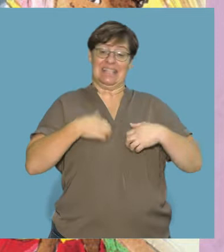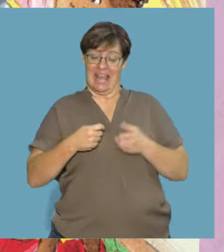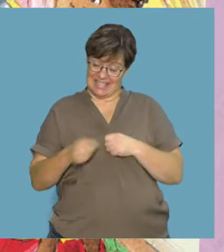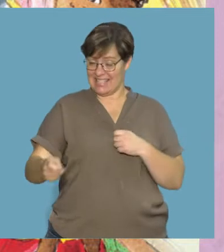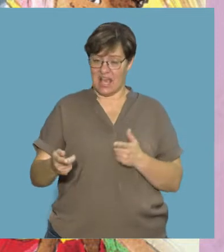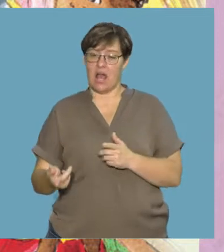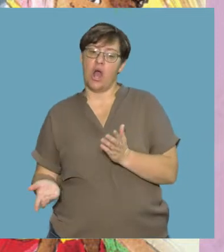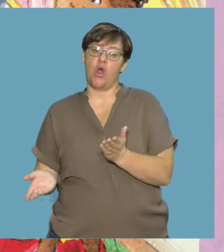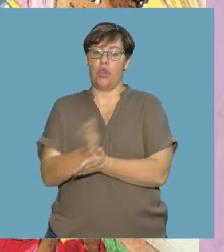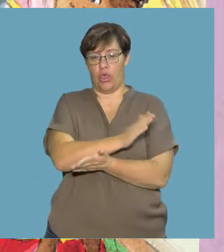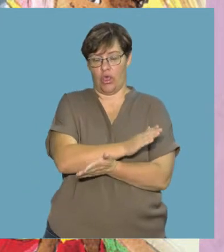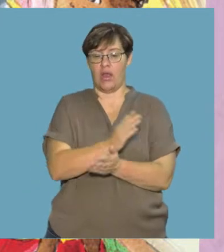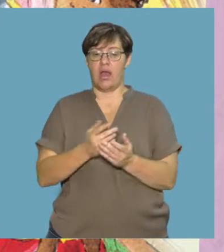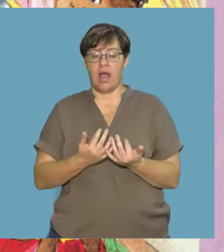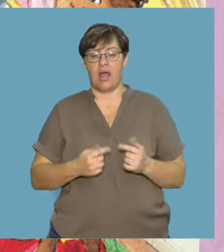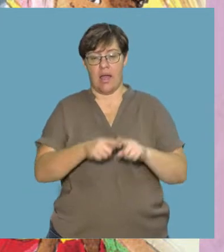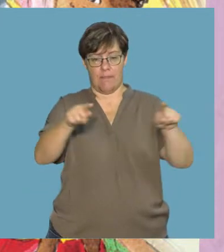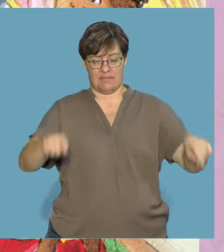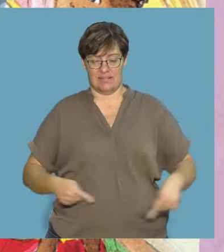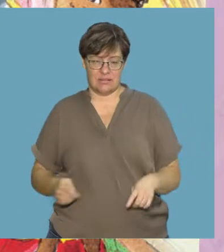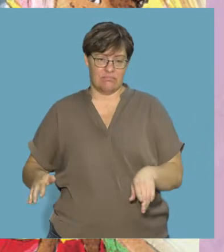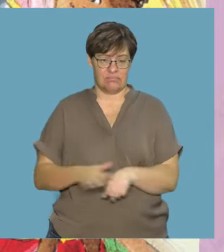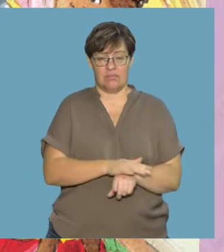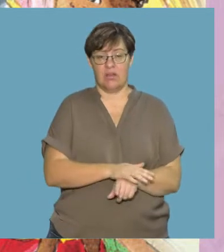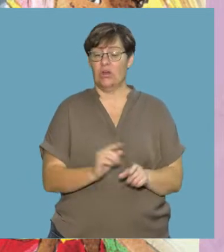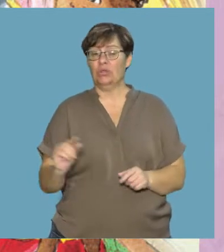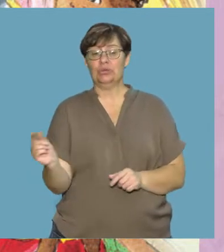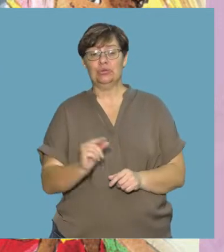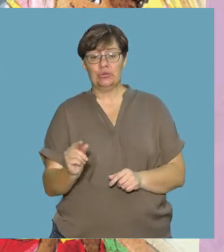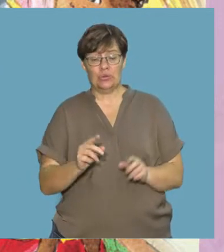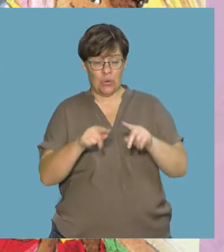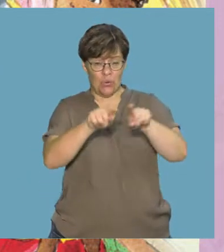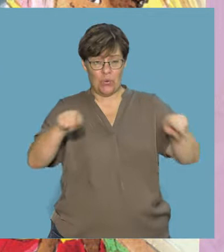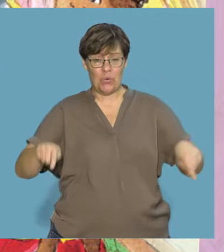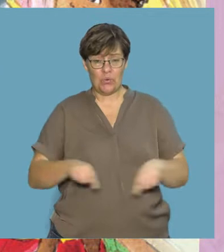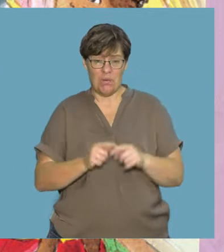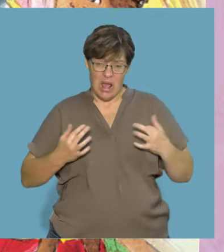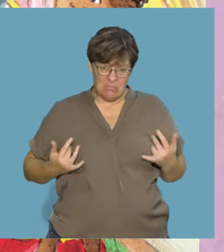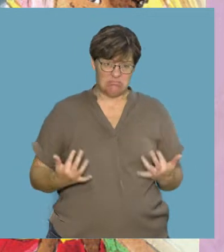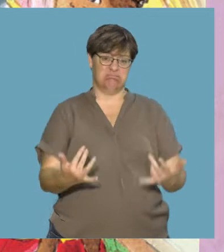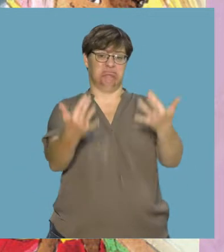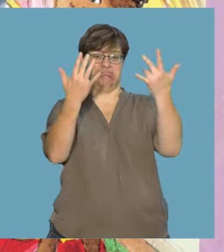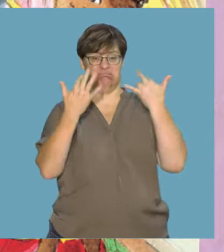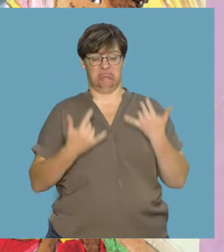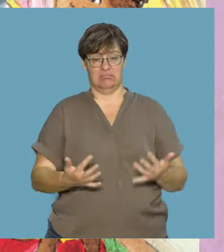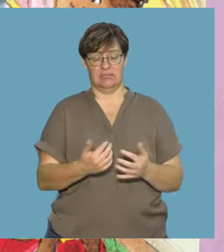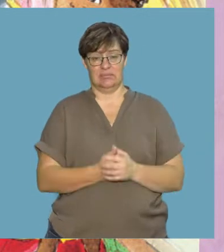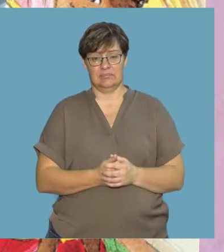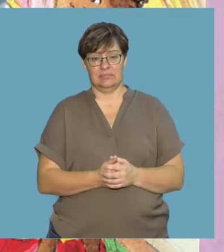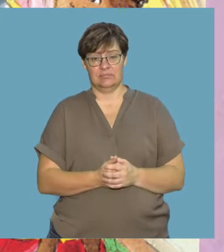excitement, knocked the stove onto the carpet. Soon, the small room was ablaze.